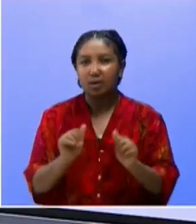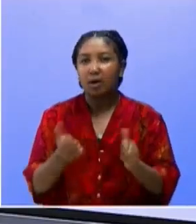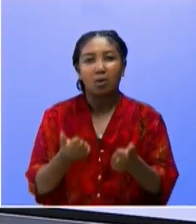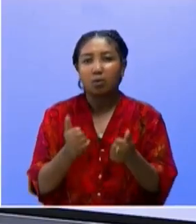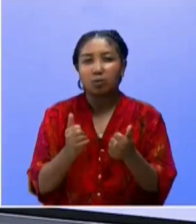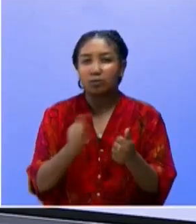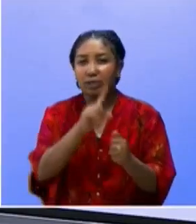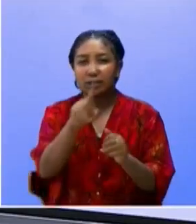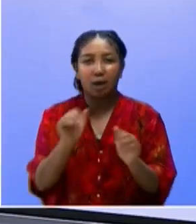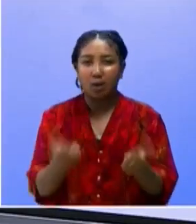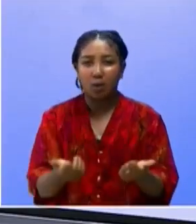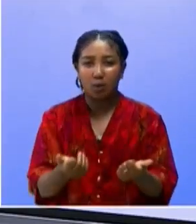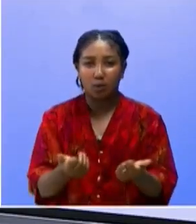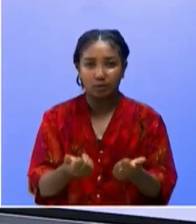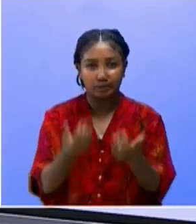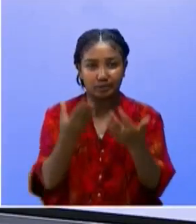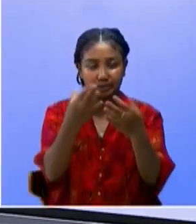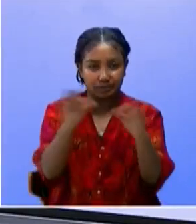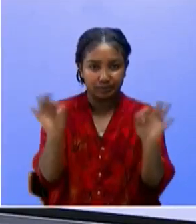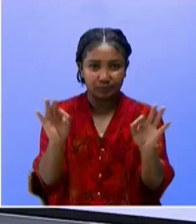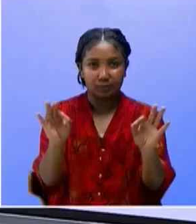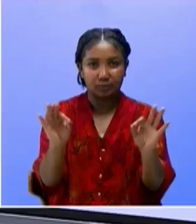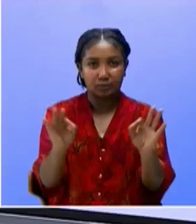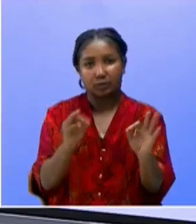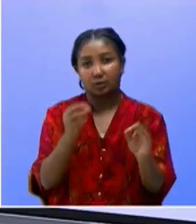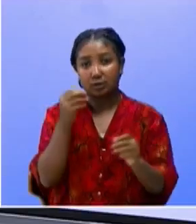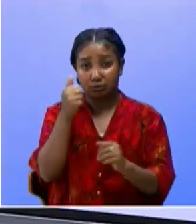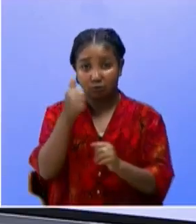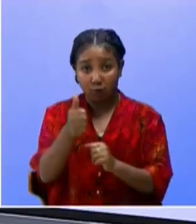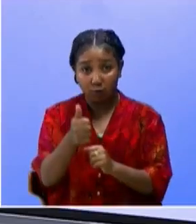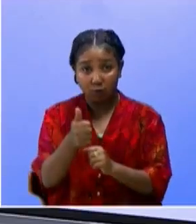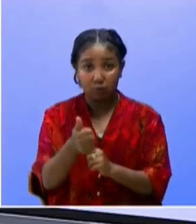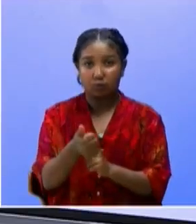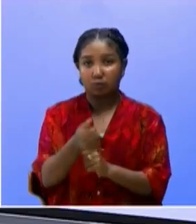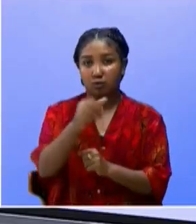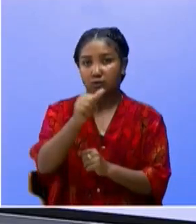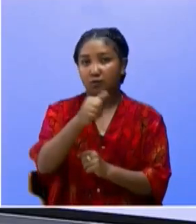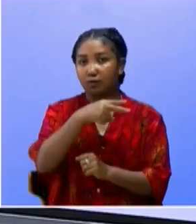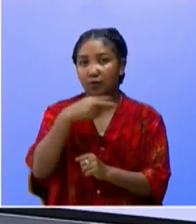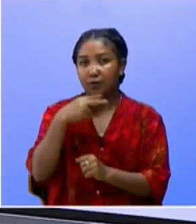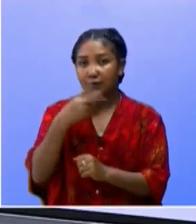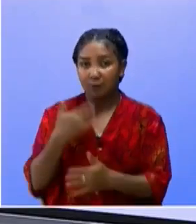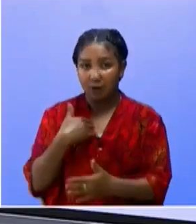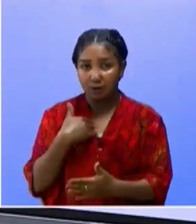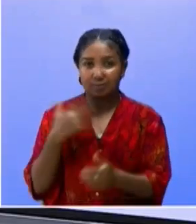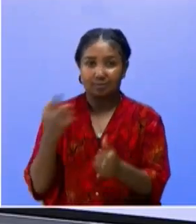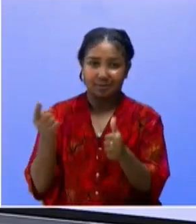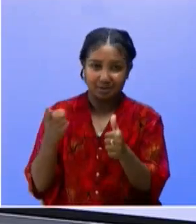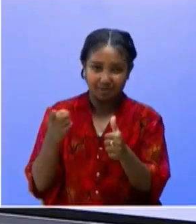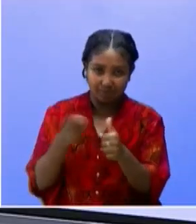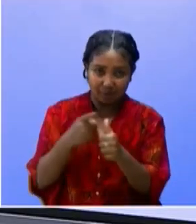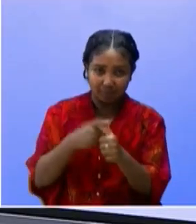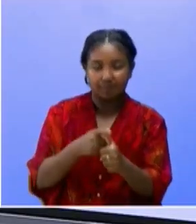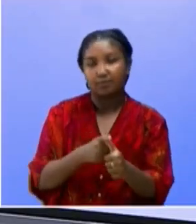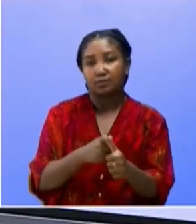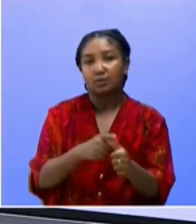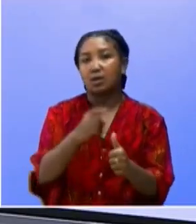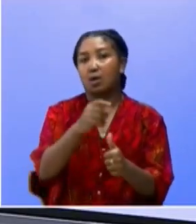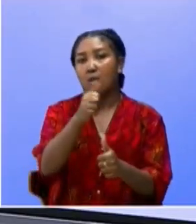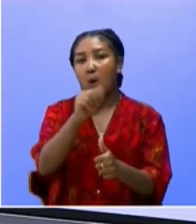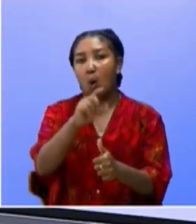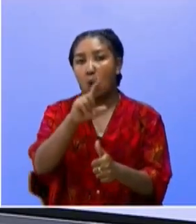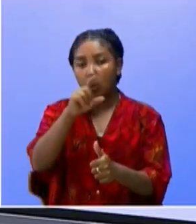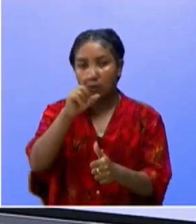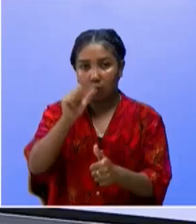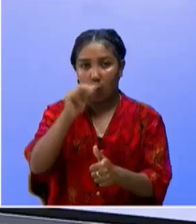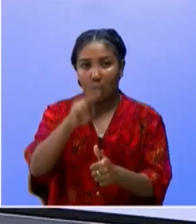start? Since the tense has got its own auxiliary, we need to start the question with the auxiliary.